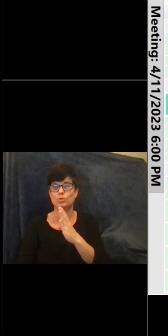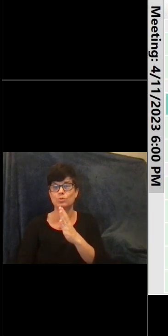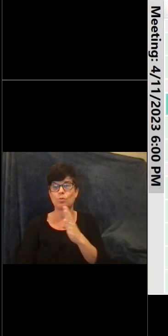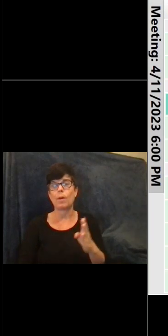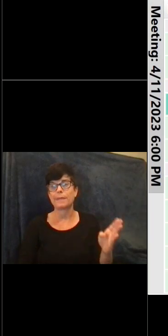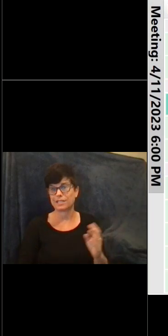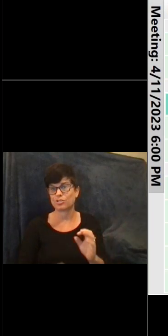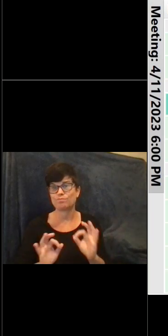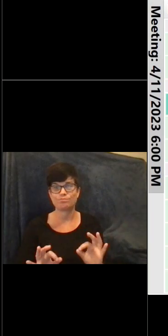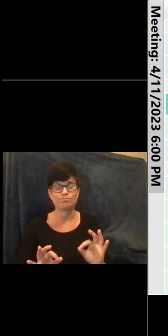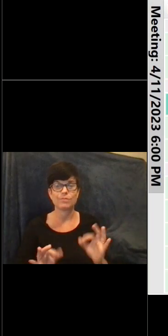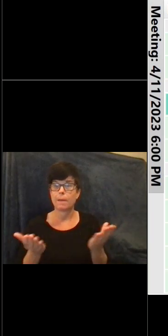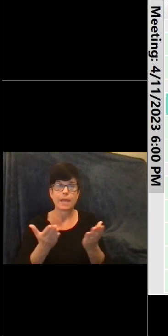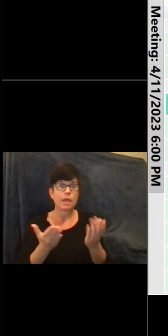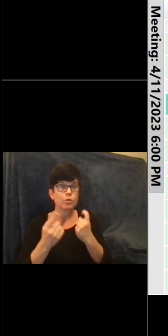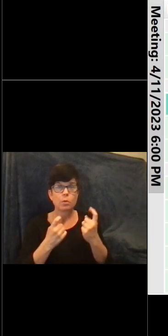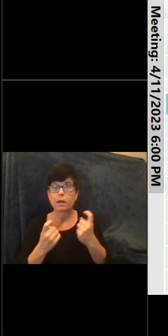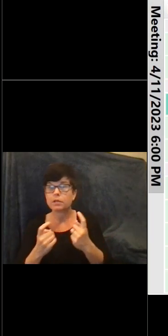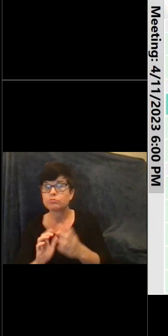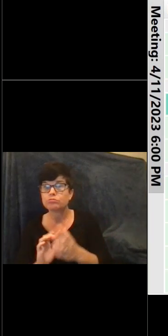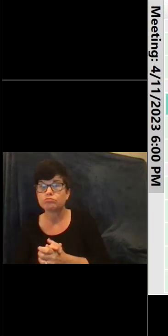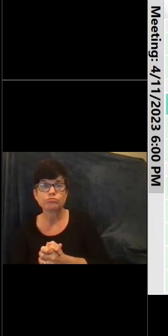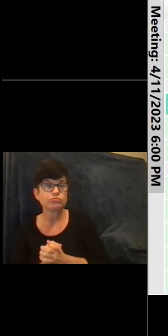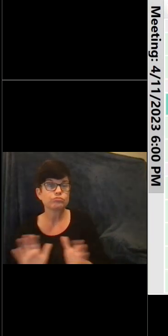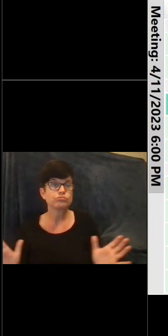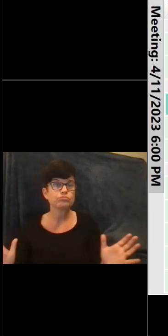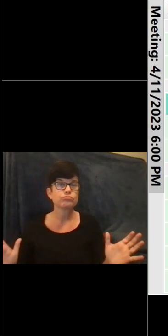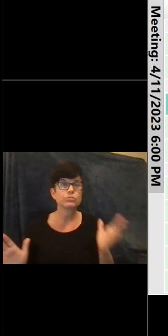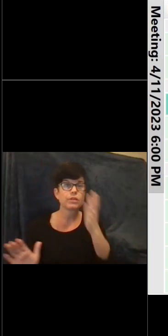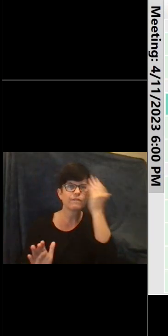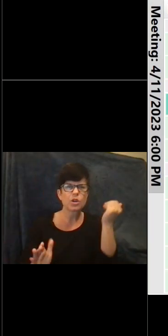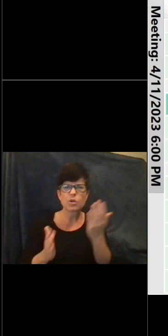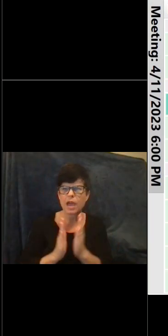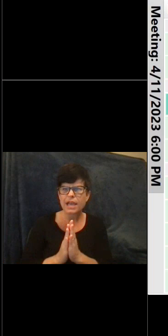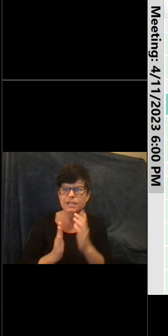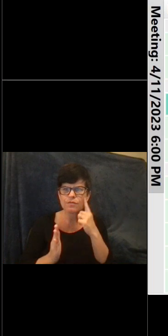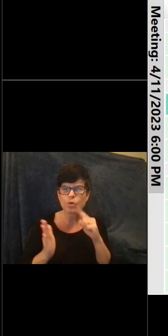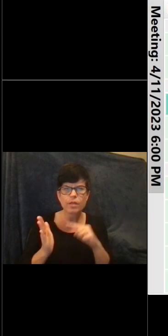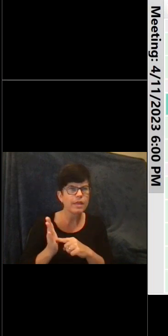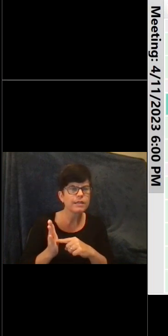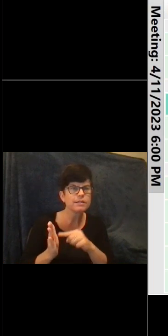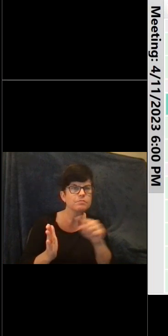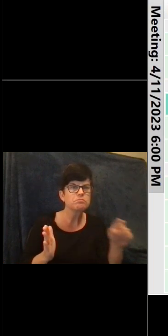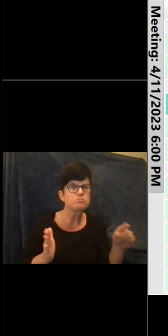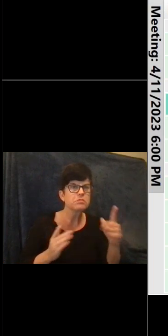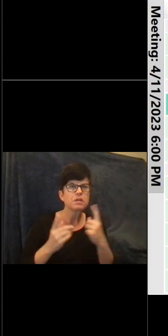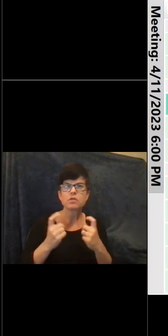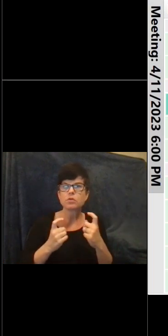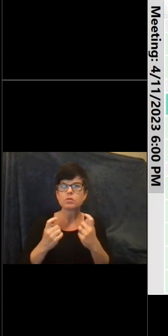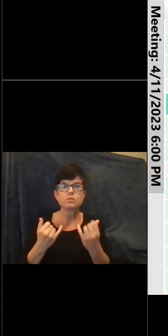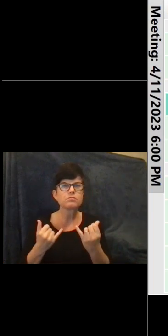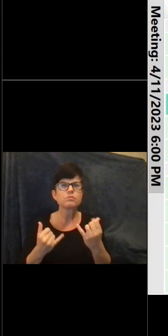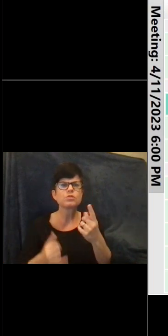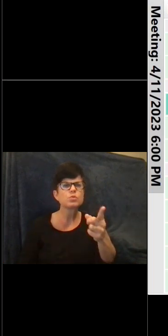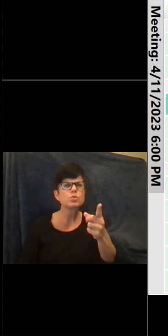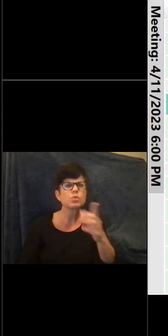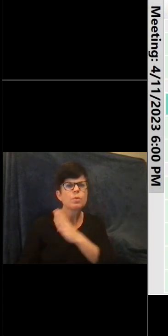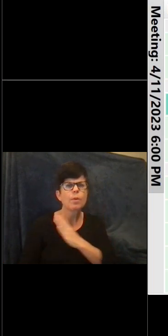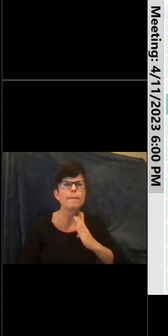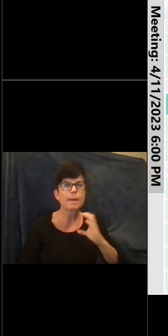All right, thank you for that. I forgot who asked for this item, but if you have any questions, I would address it now. Was that you, Board Member